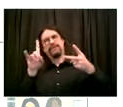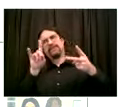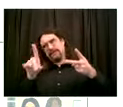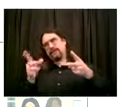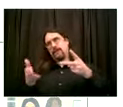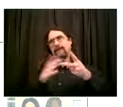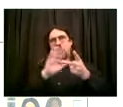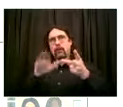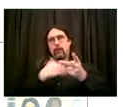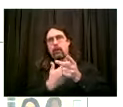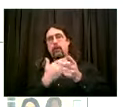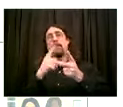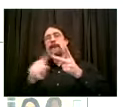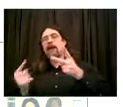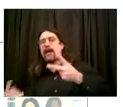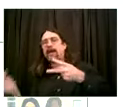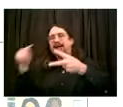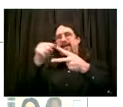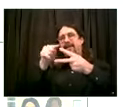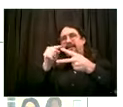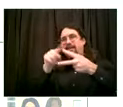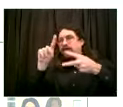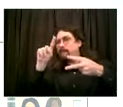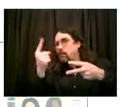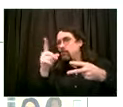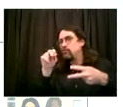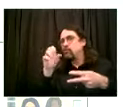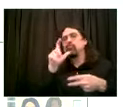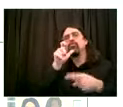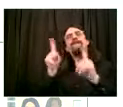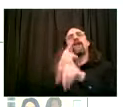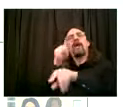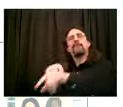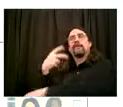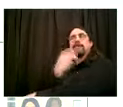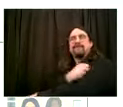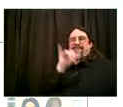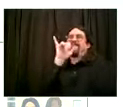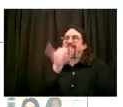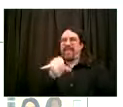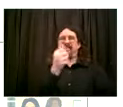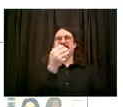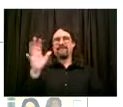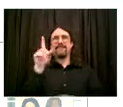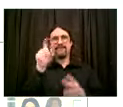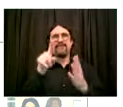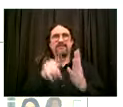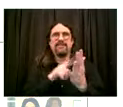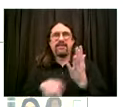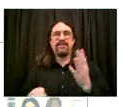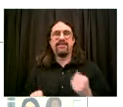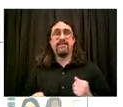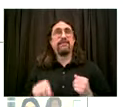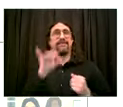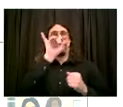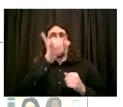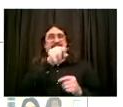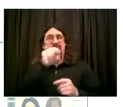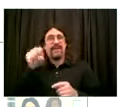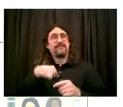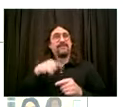up, across all city sites as well as non-city sites over the next several days to get those doses into arms as quickly